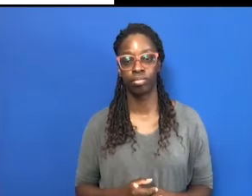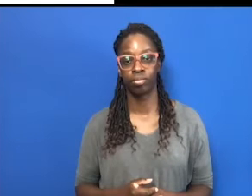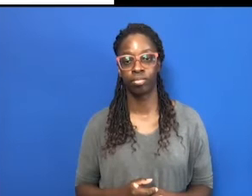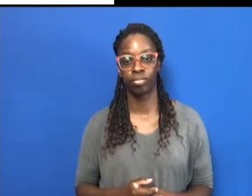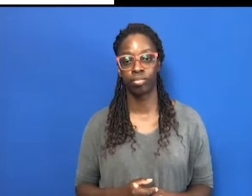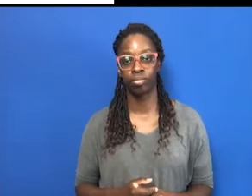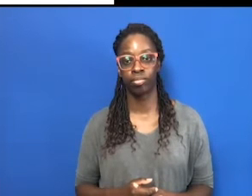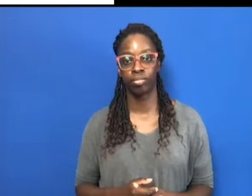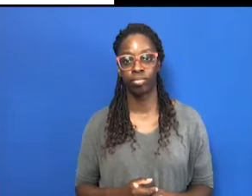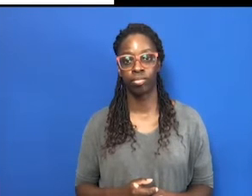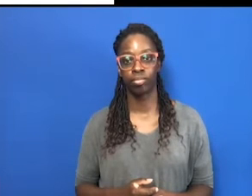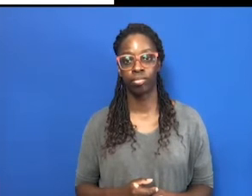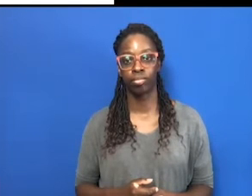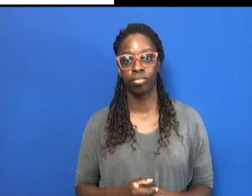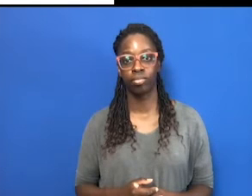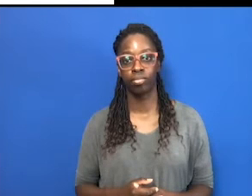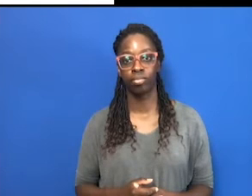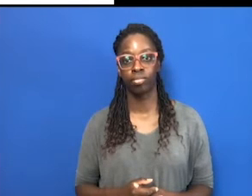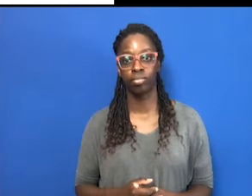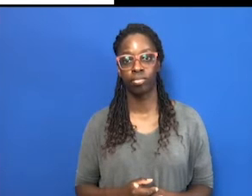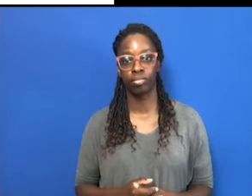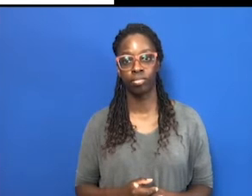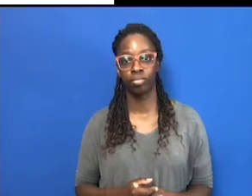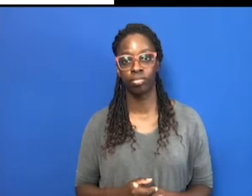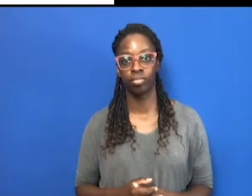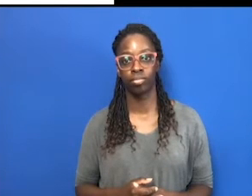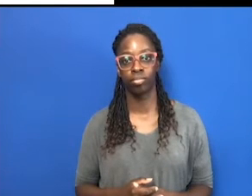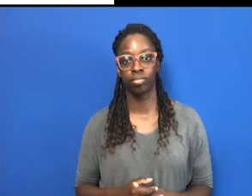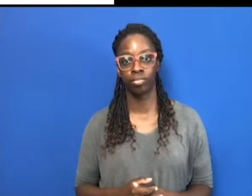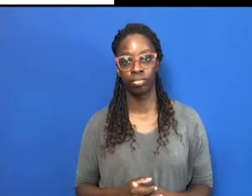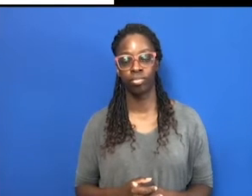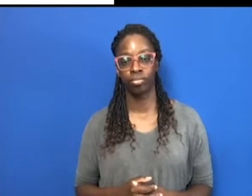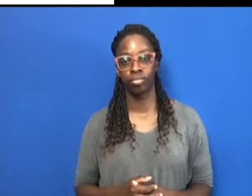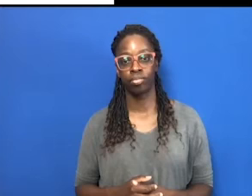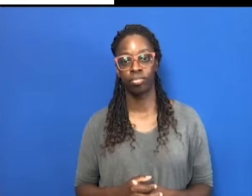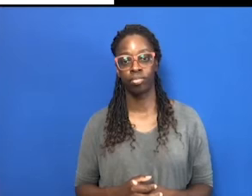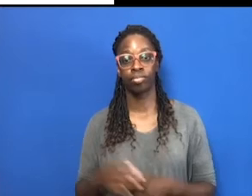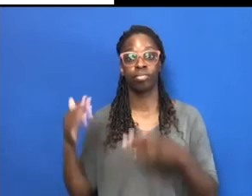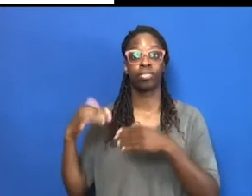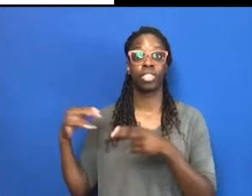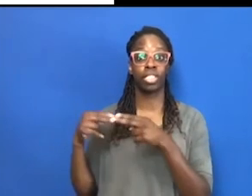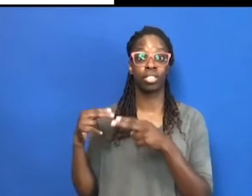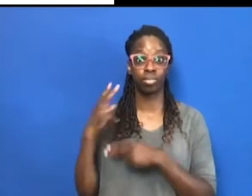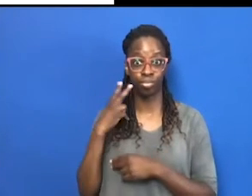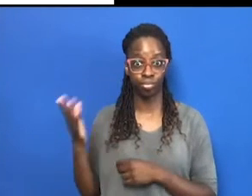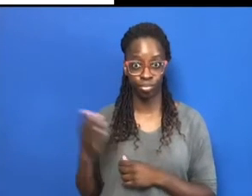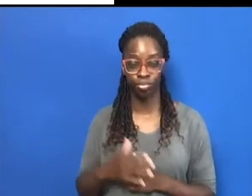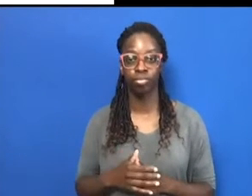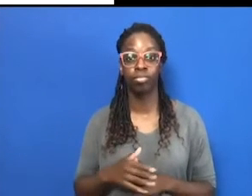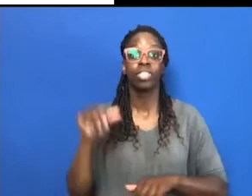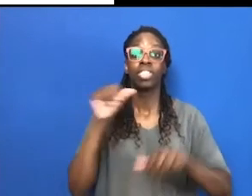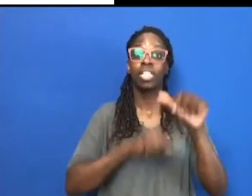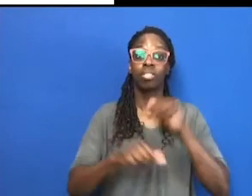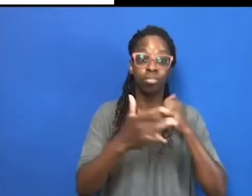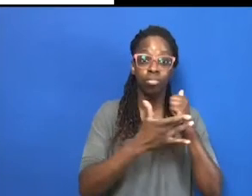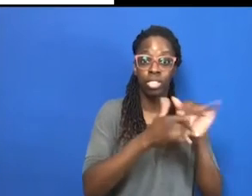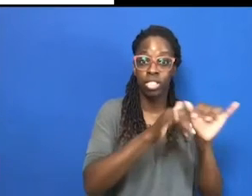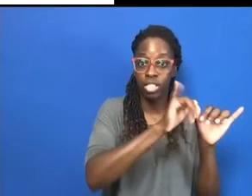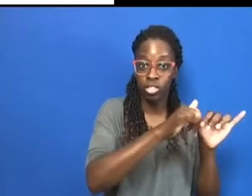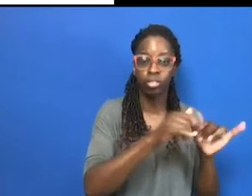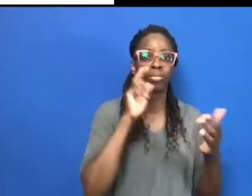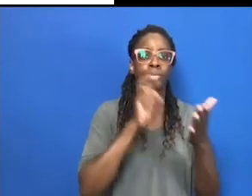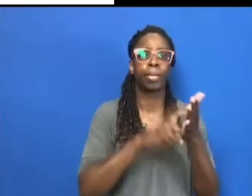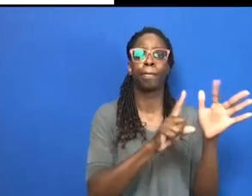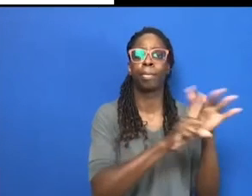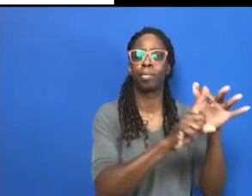So this next slide covers the prevalence and distribution of science, technology, and engineering as coded by the STEMIE